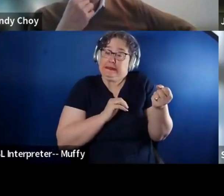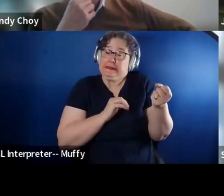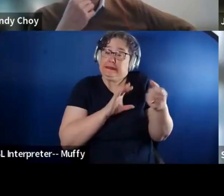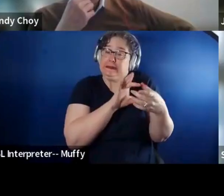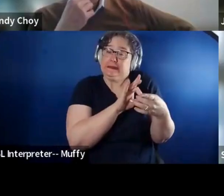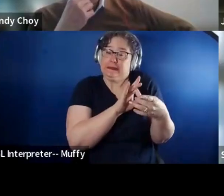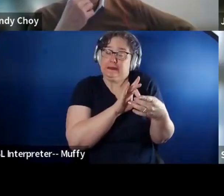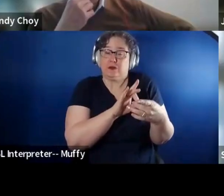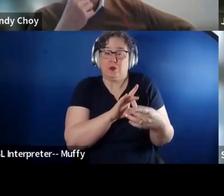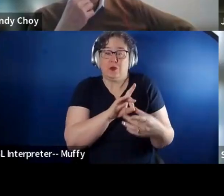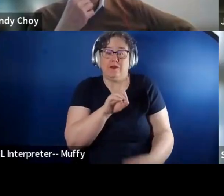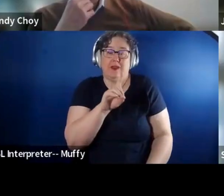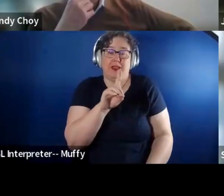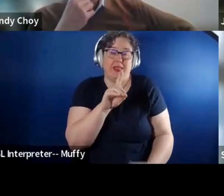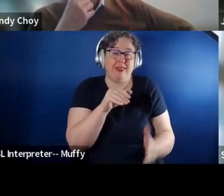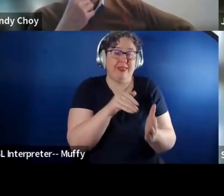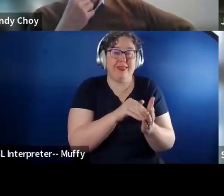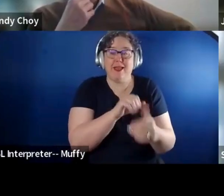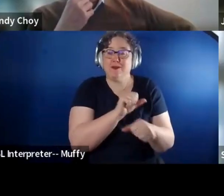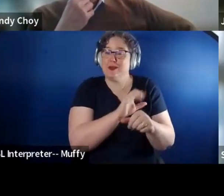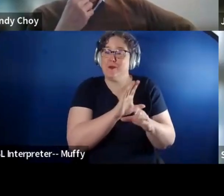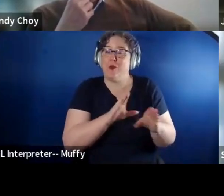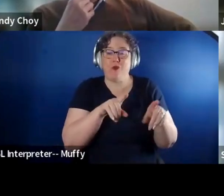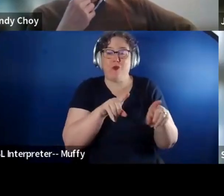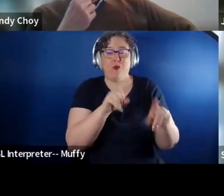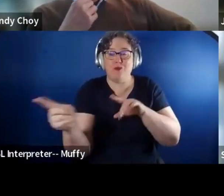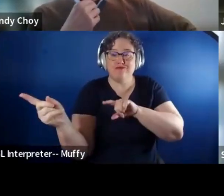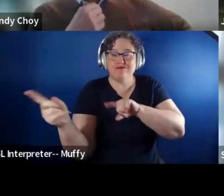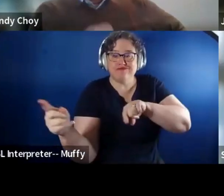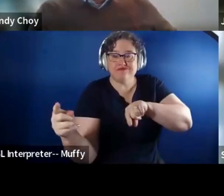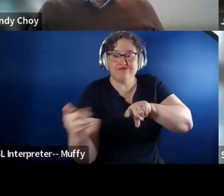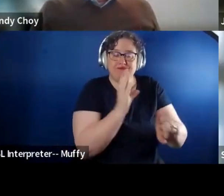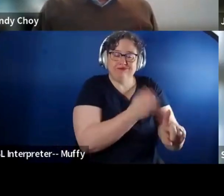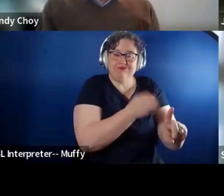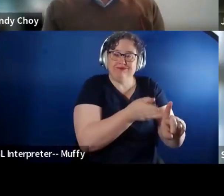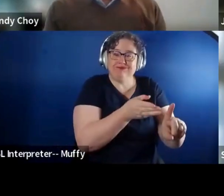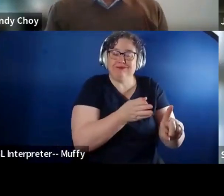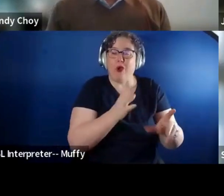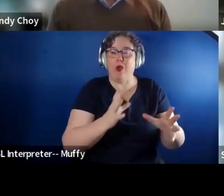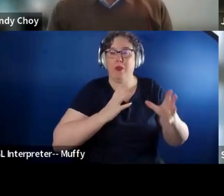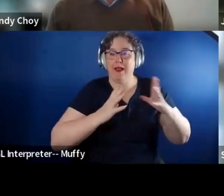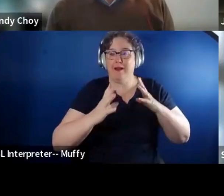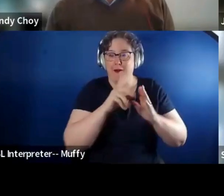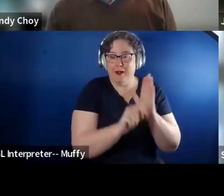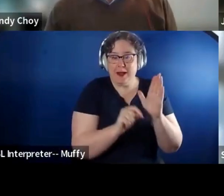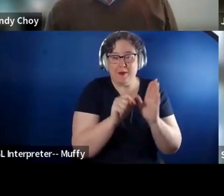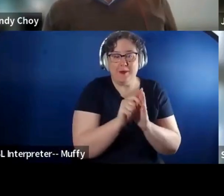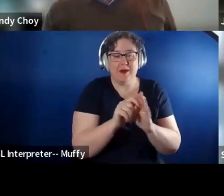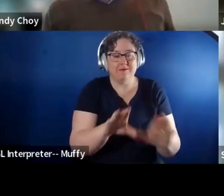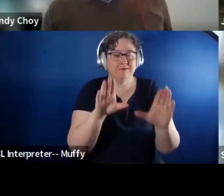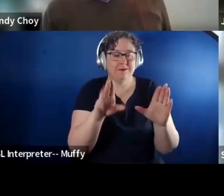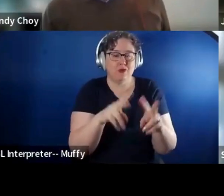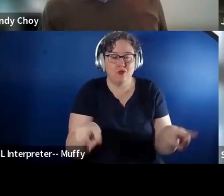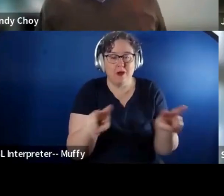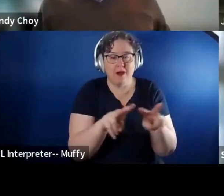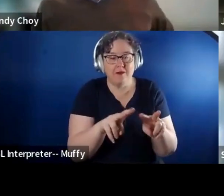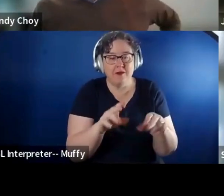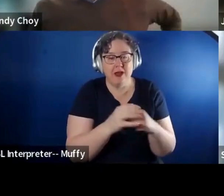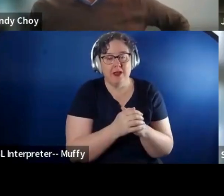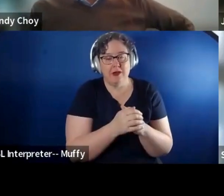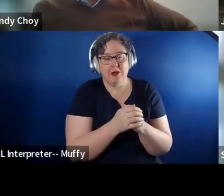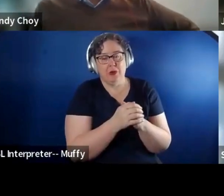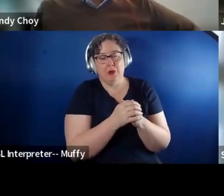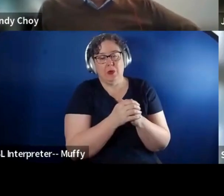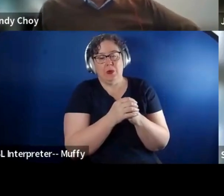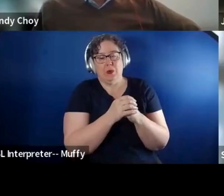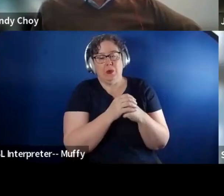thousands of employees that come over that closed holiday period. So it's really worth it to them. They're getting great value out of it. And each year it's really,